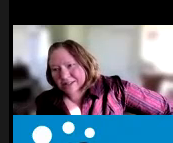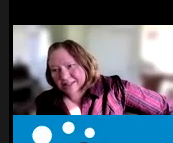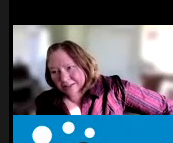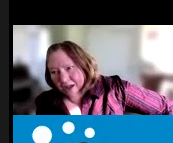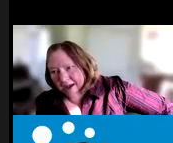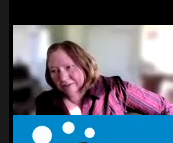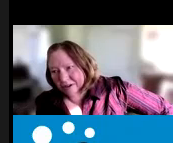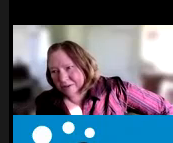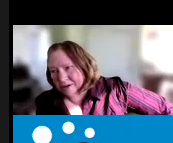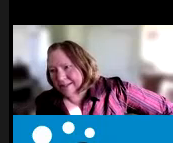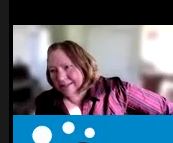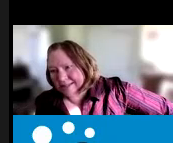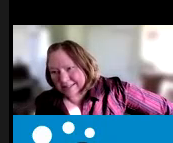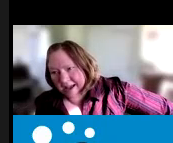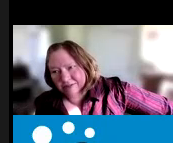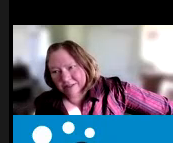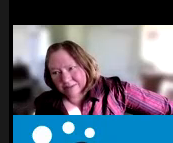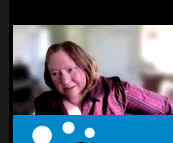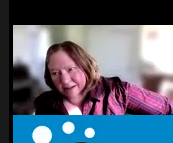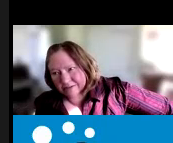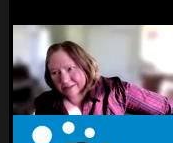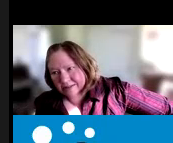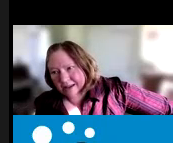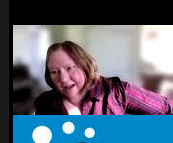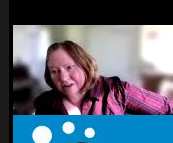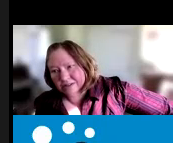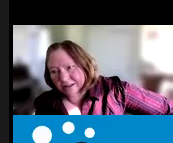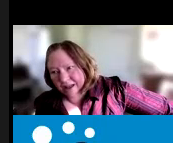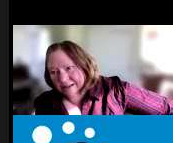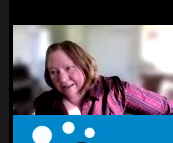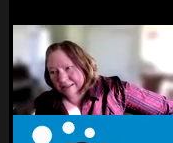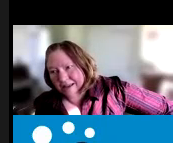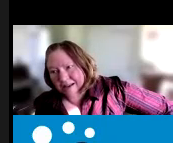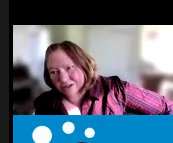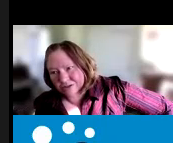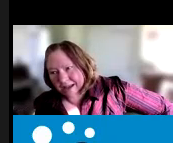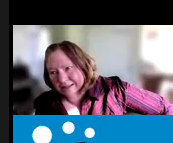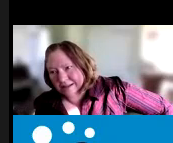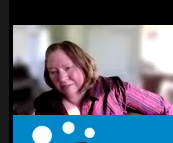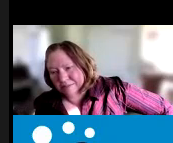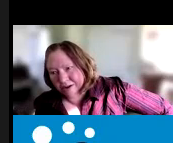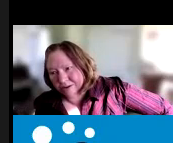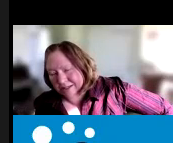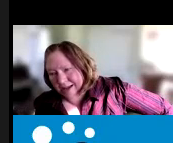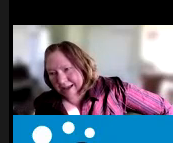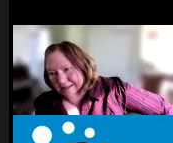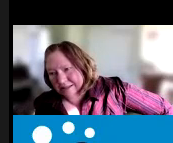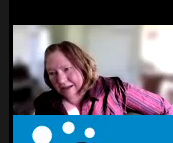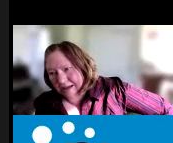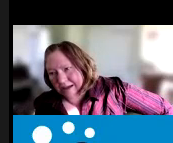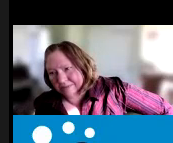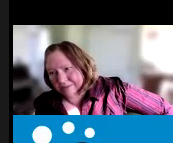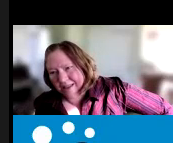there's just a lot for communities to design for themselves. And there's a lot that they can address and